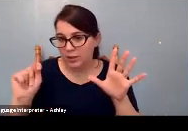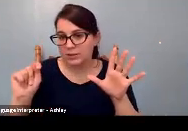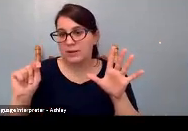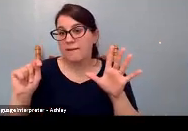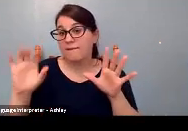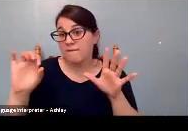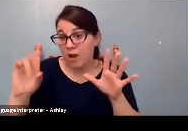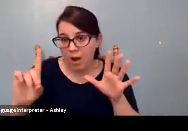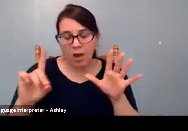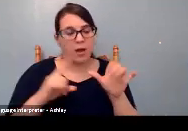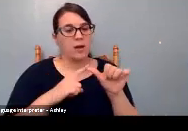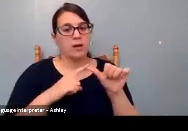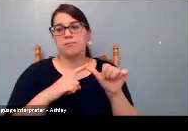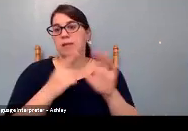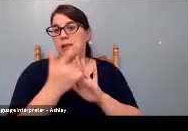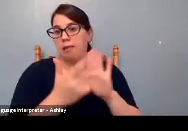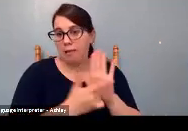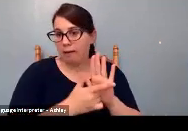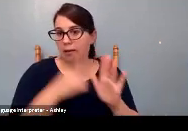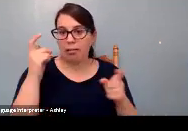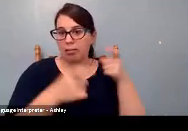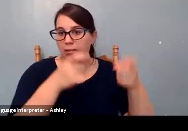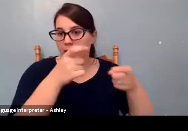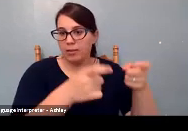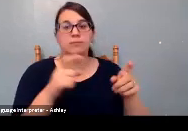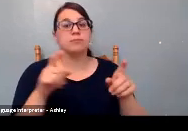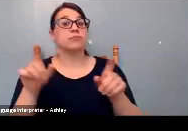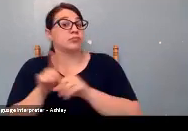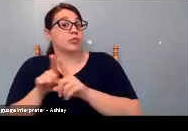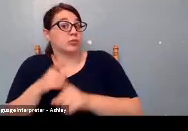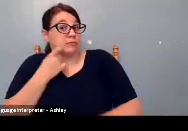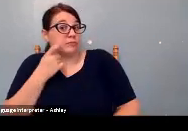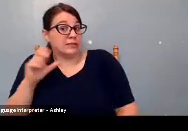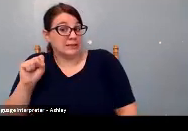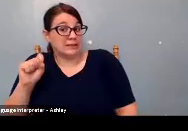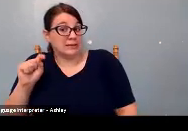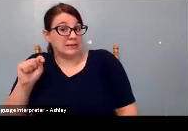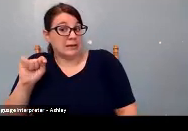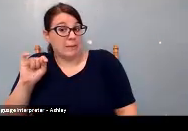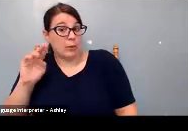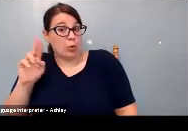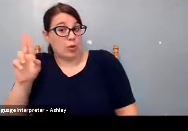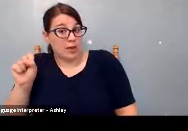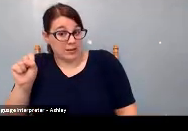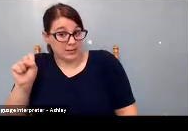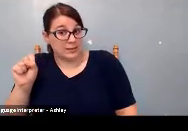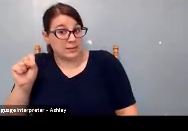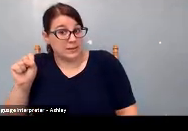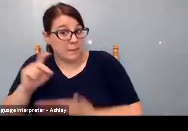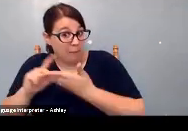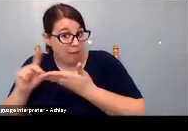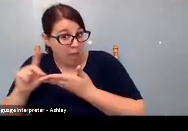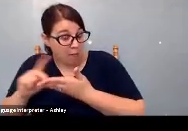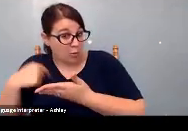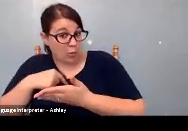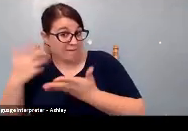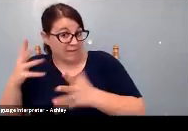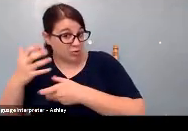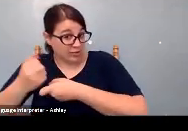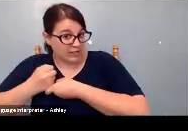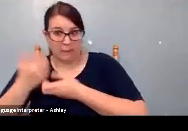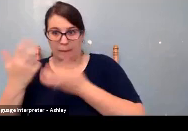also can include monies from stimulus payments that we've received, and hopefully there's another batch that's coming out,